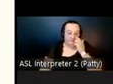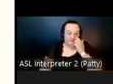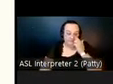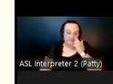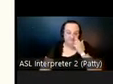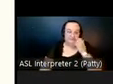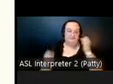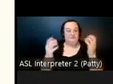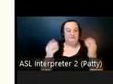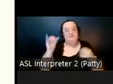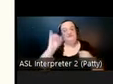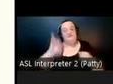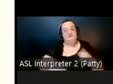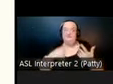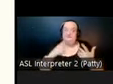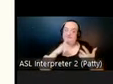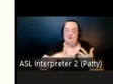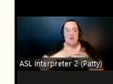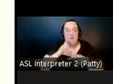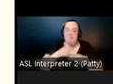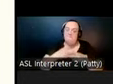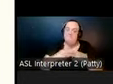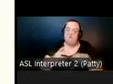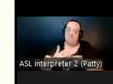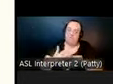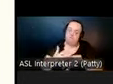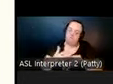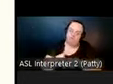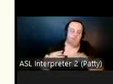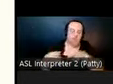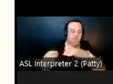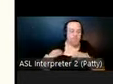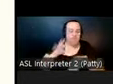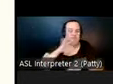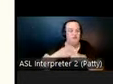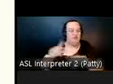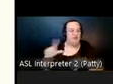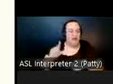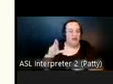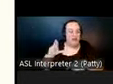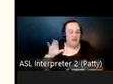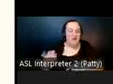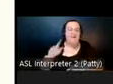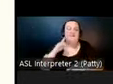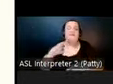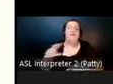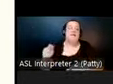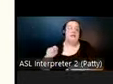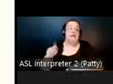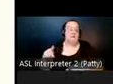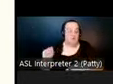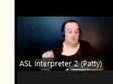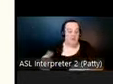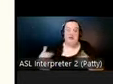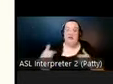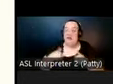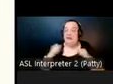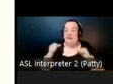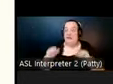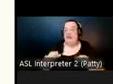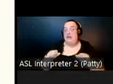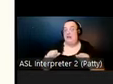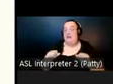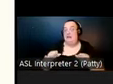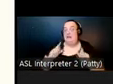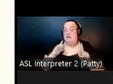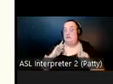So that provides my very brief overview of the LRF implementation at the National Park Service. I can turn the